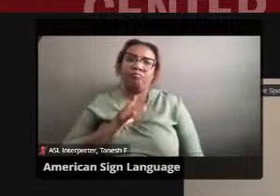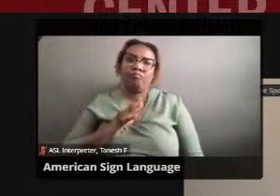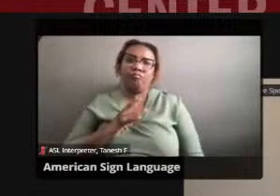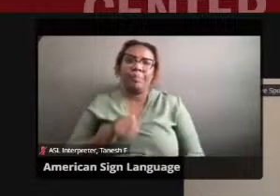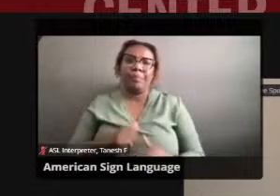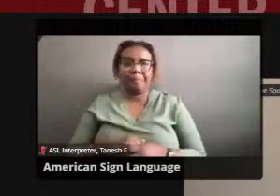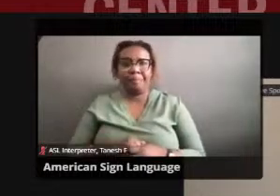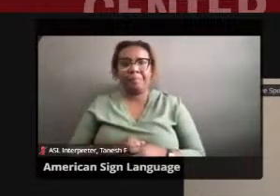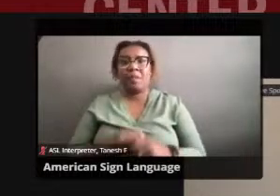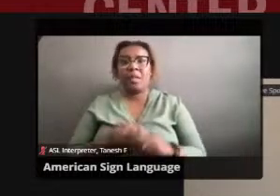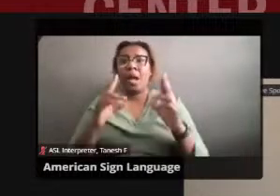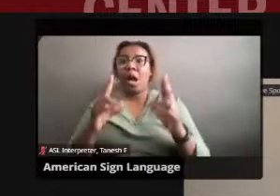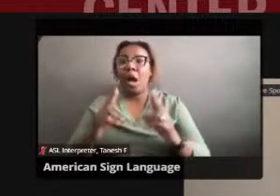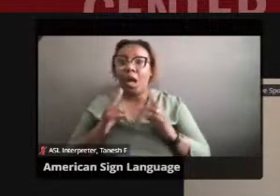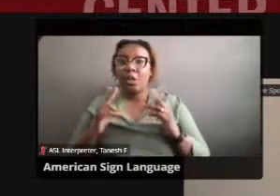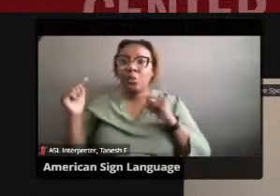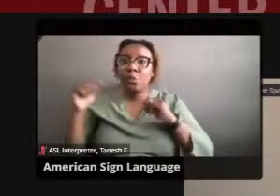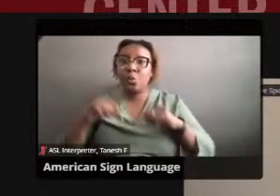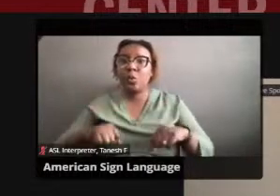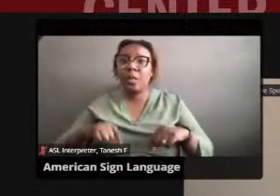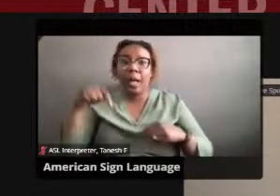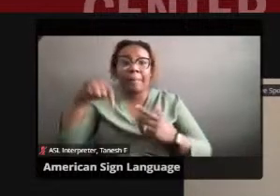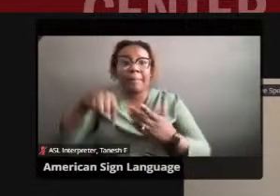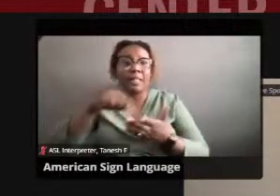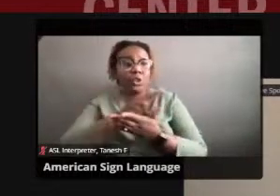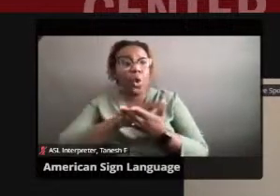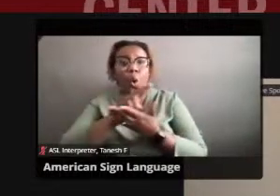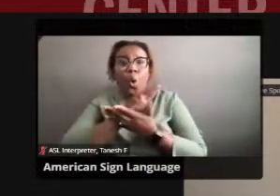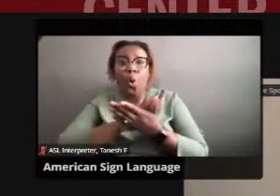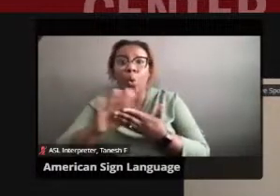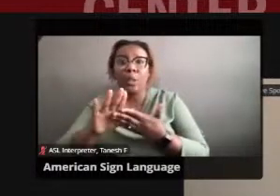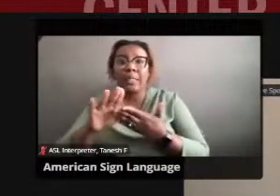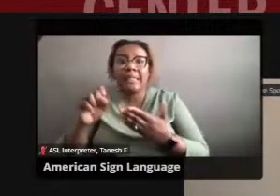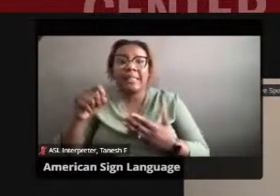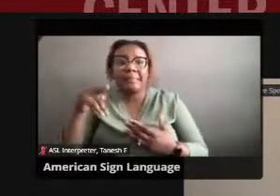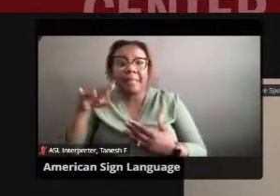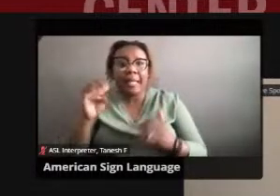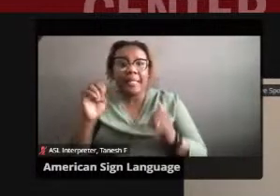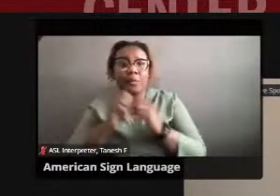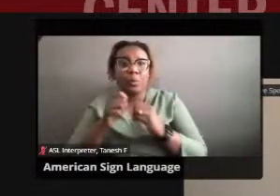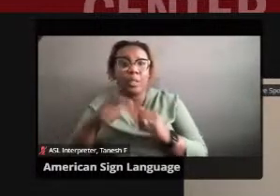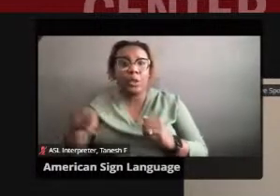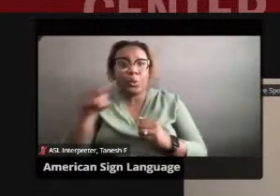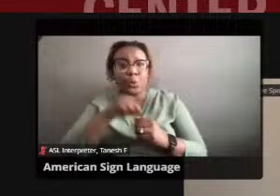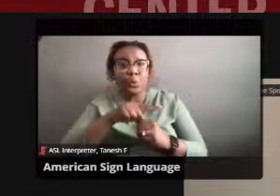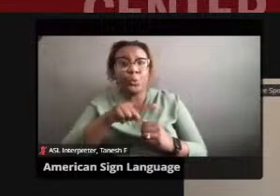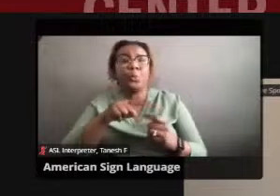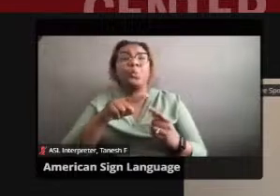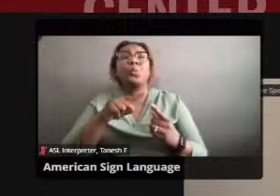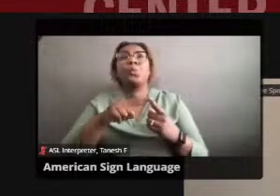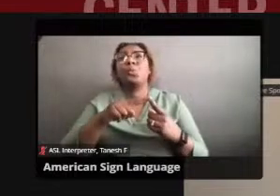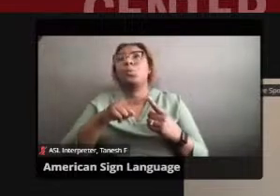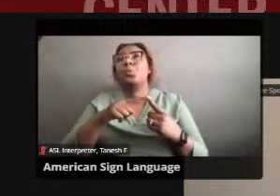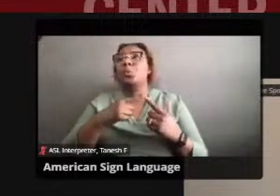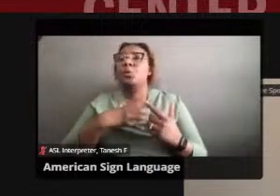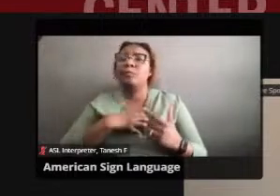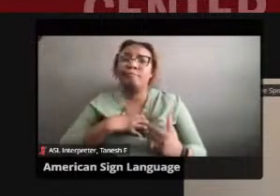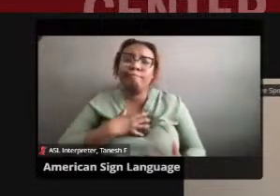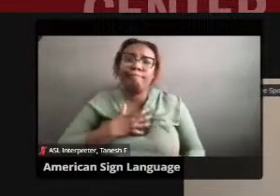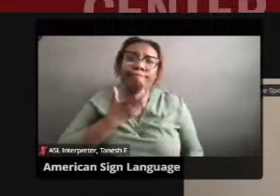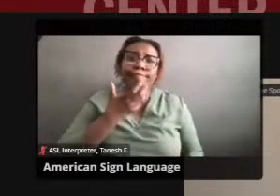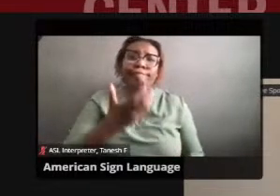in this holy space with you this evening to reflect briefly on what's been on my heart